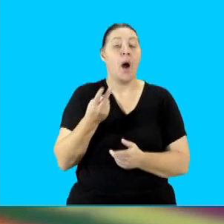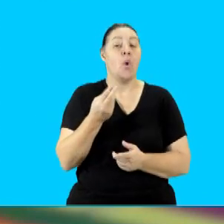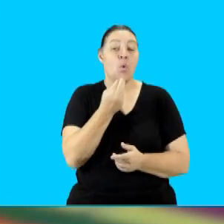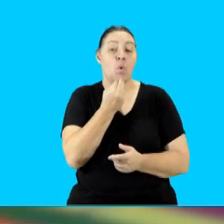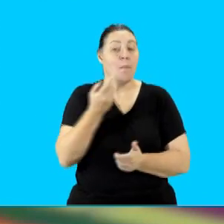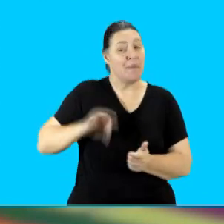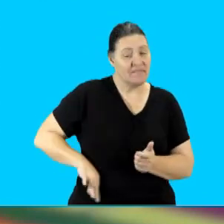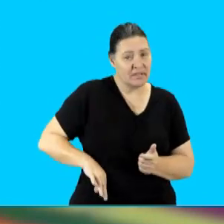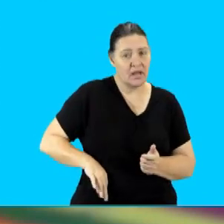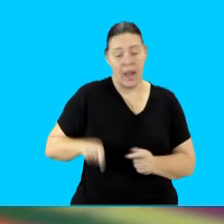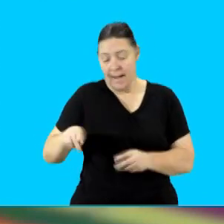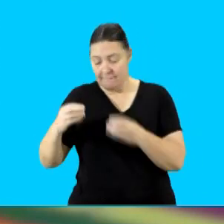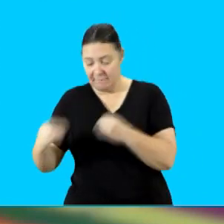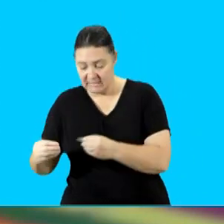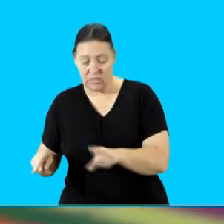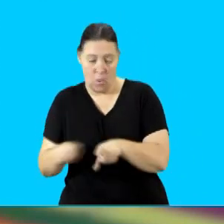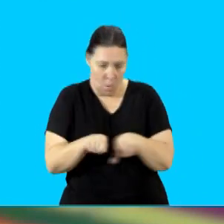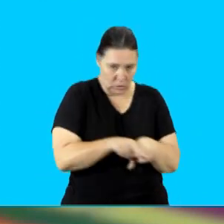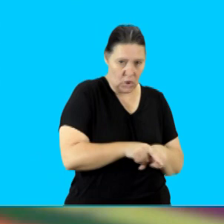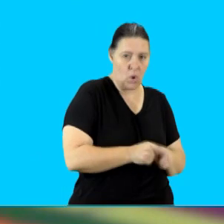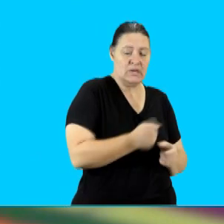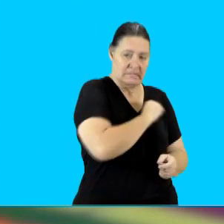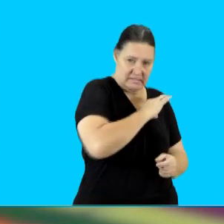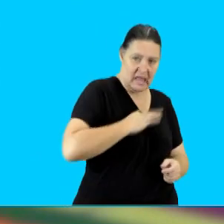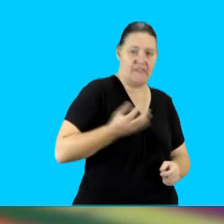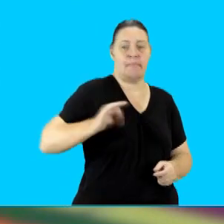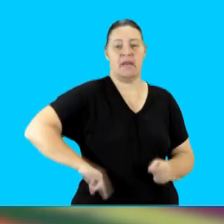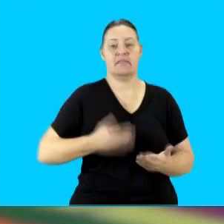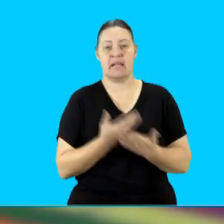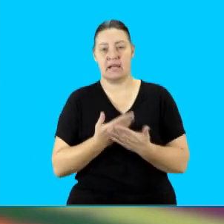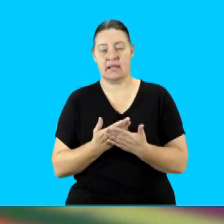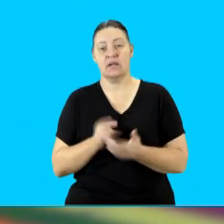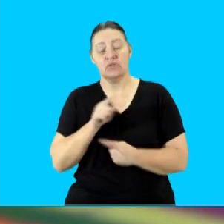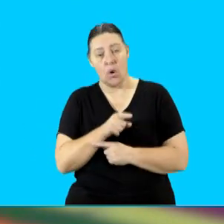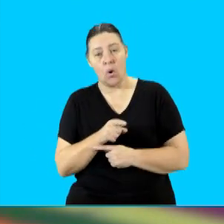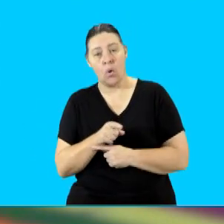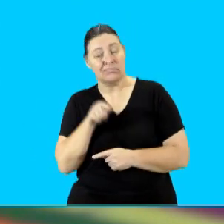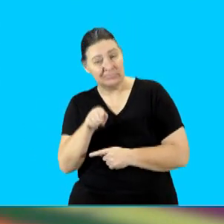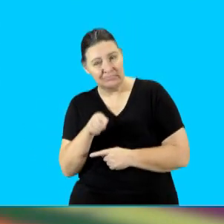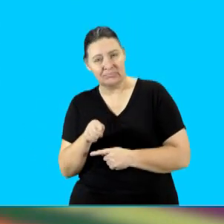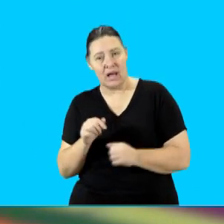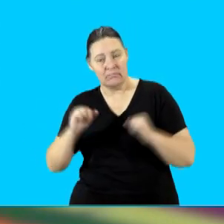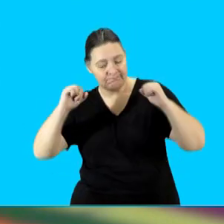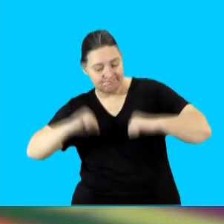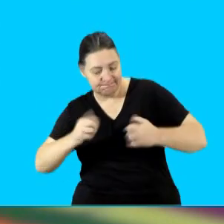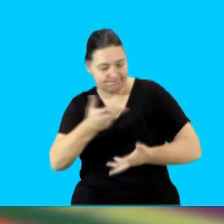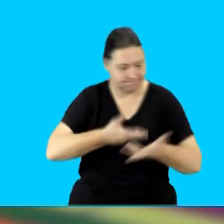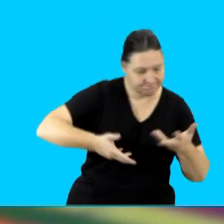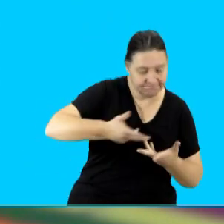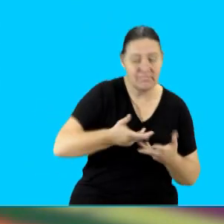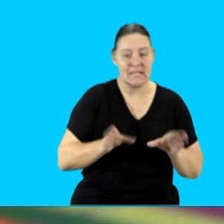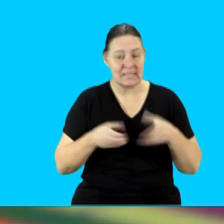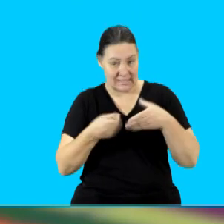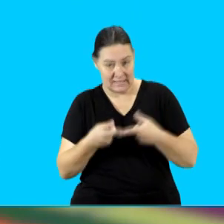benefit both the employees and both the employers. So it's very important for a business to have these bargaining sessions in order to make sure that